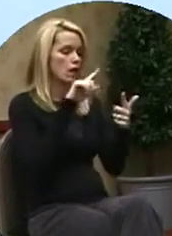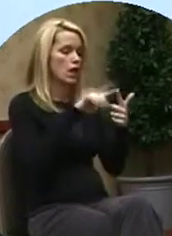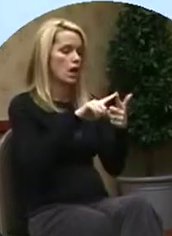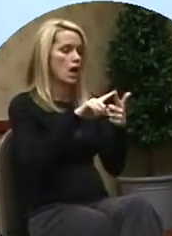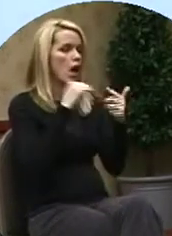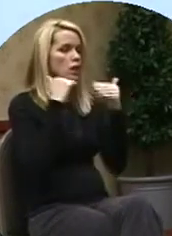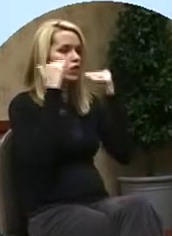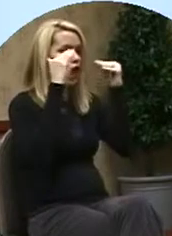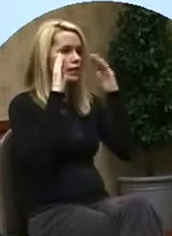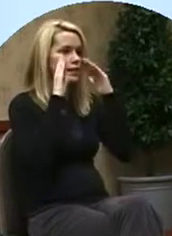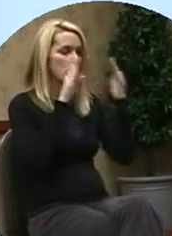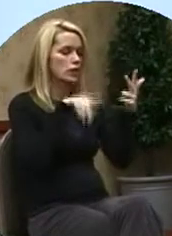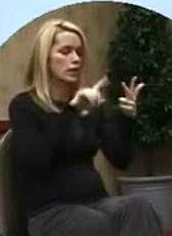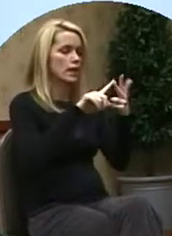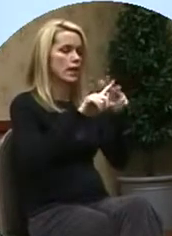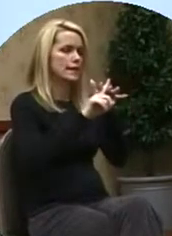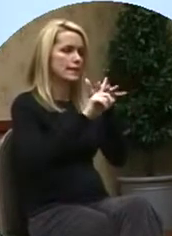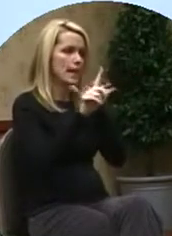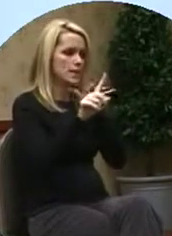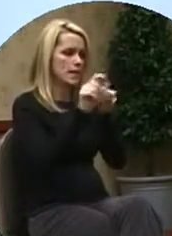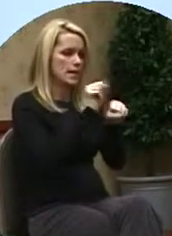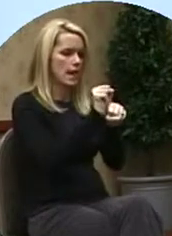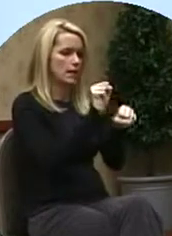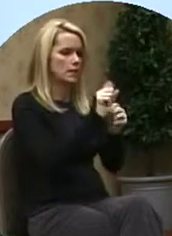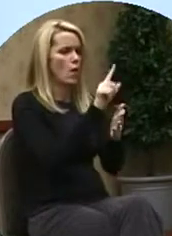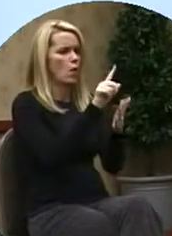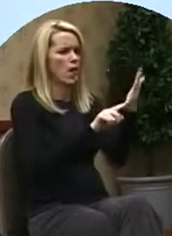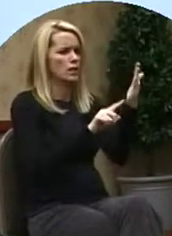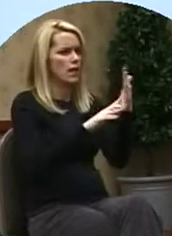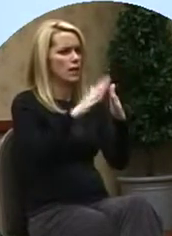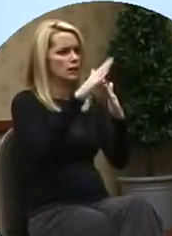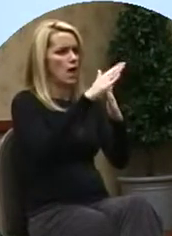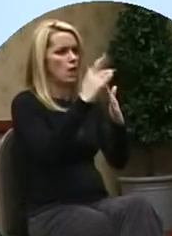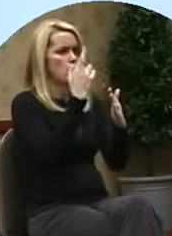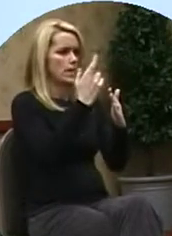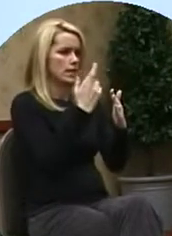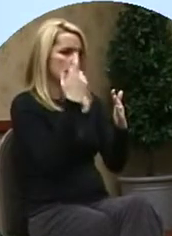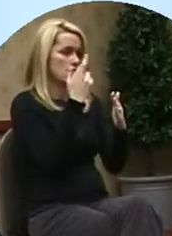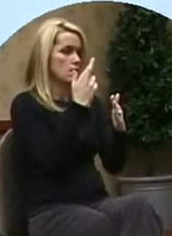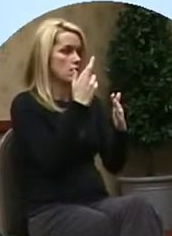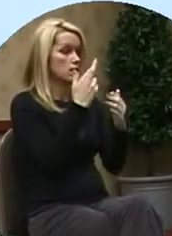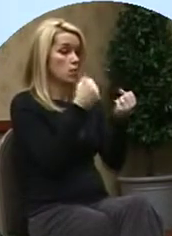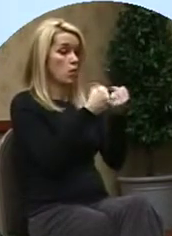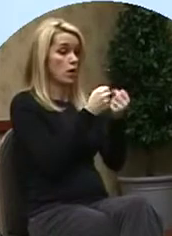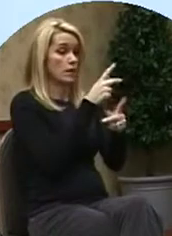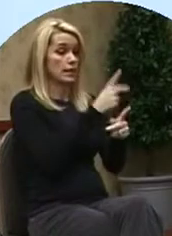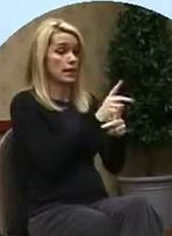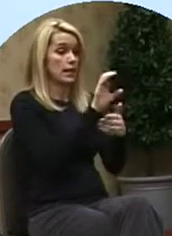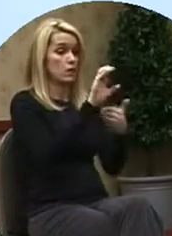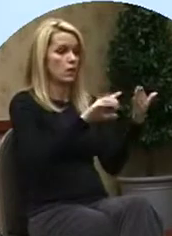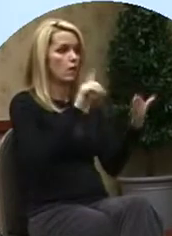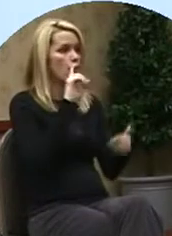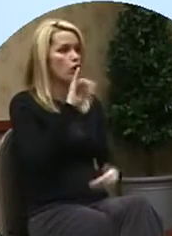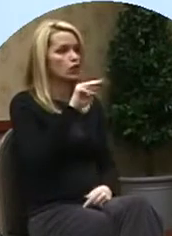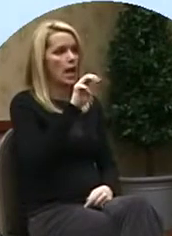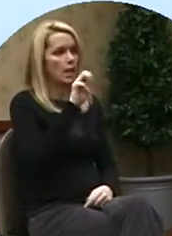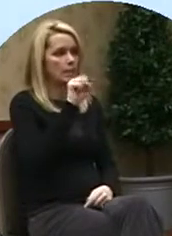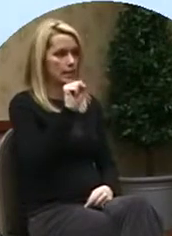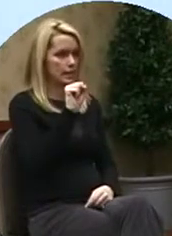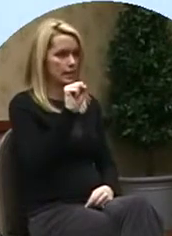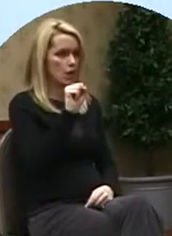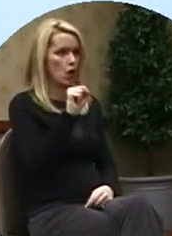do you think the primary reason or the supporting, maintaining consequences for James in this situation? Now,